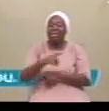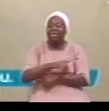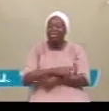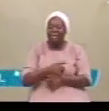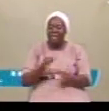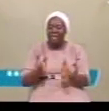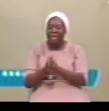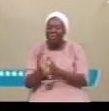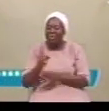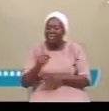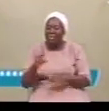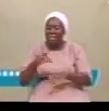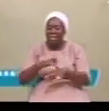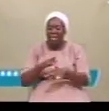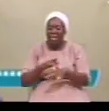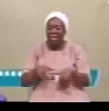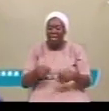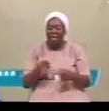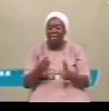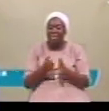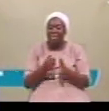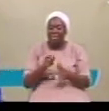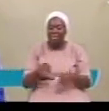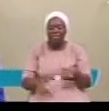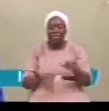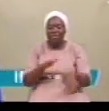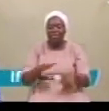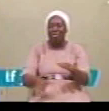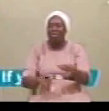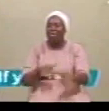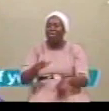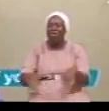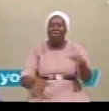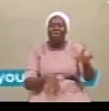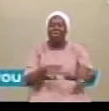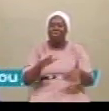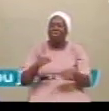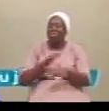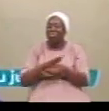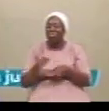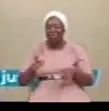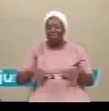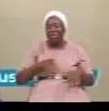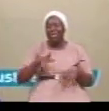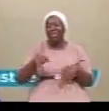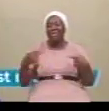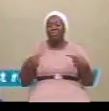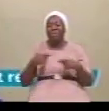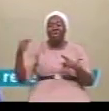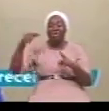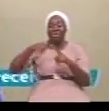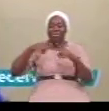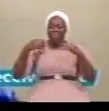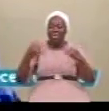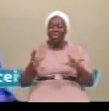me, where is the leg? How is it? I started marching again, walking around again. I didn't feel any pain. Even till now, there's no pain. The Lord has